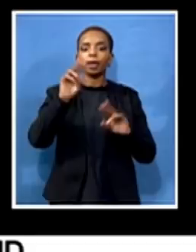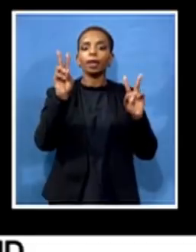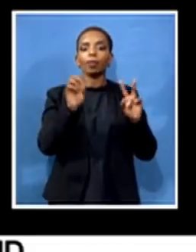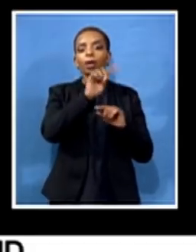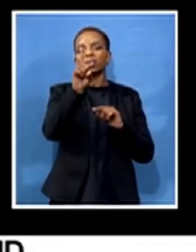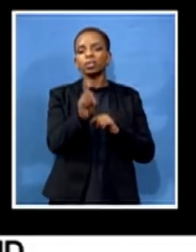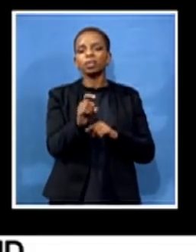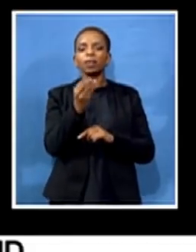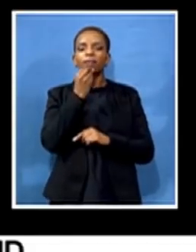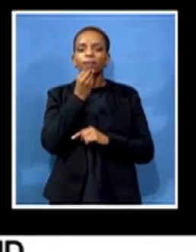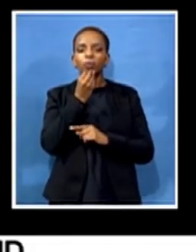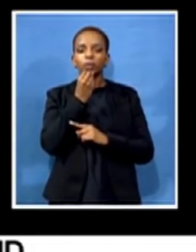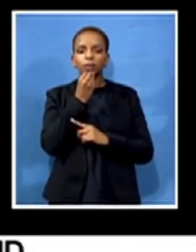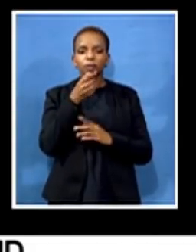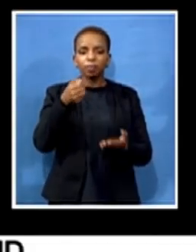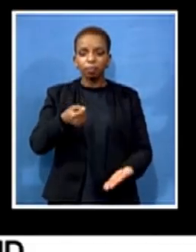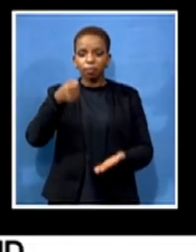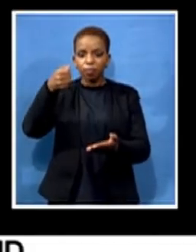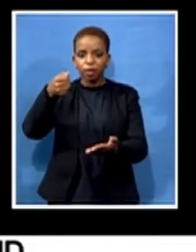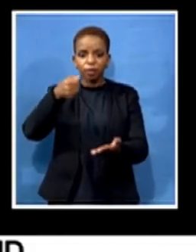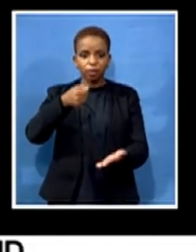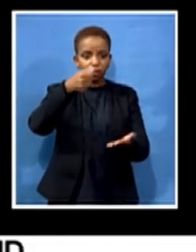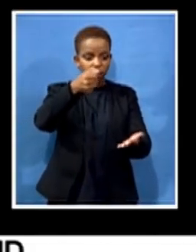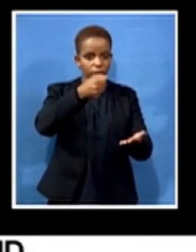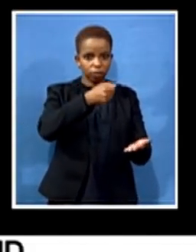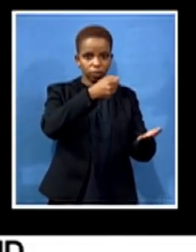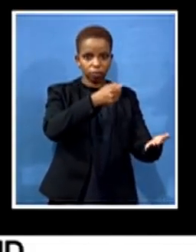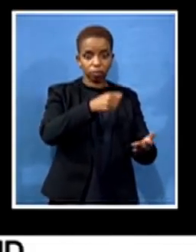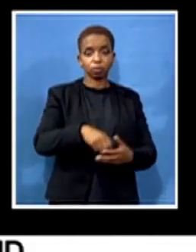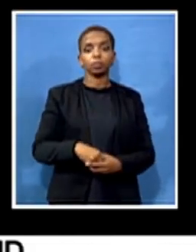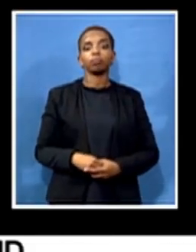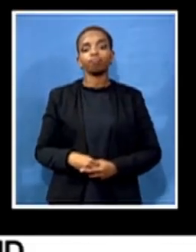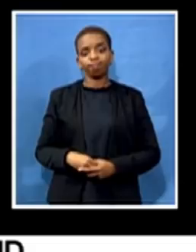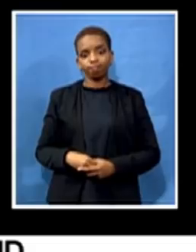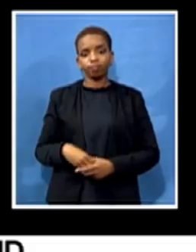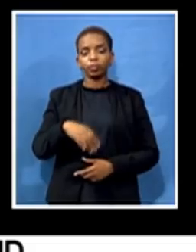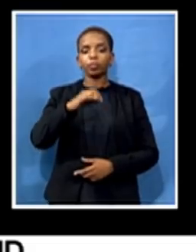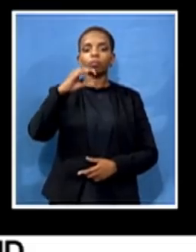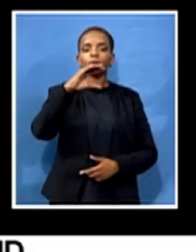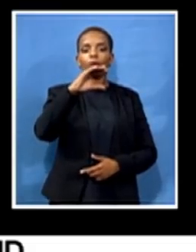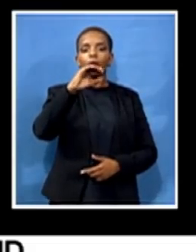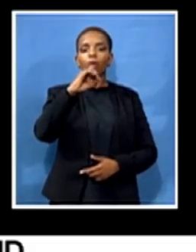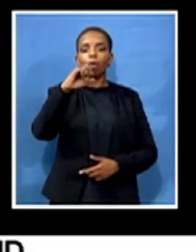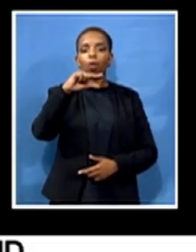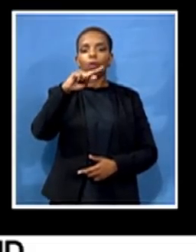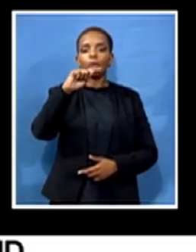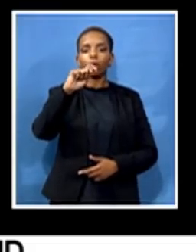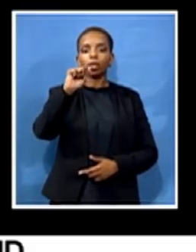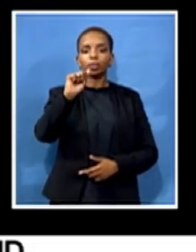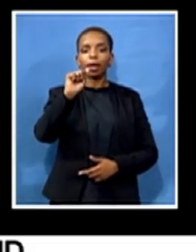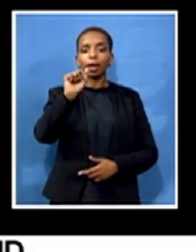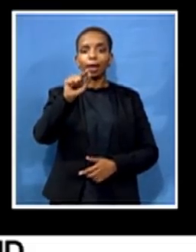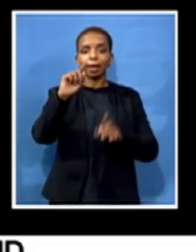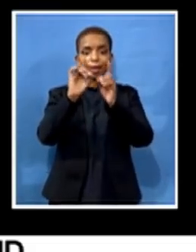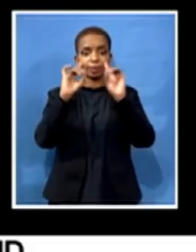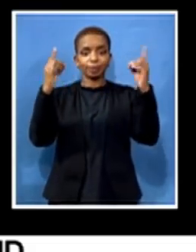course, COGTA as a department is not really involved in distribution of food parcels,